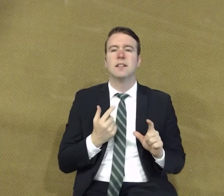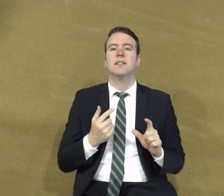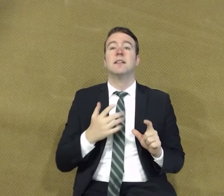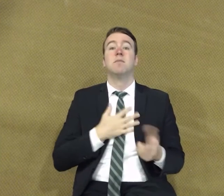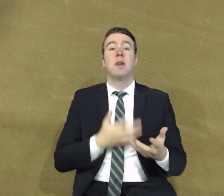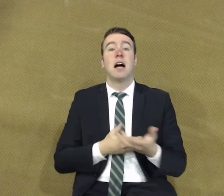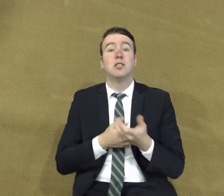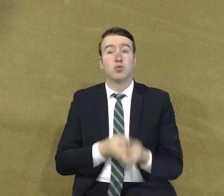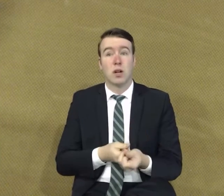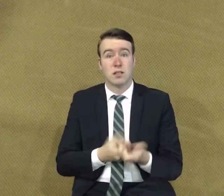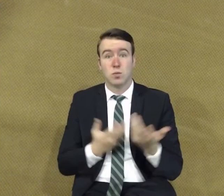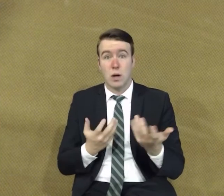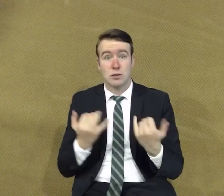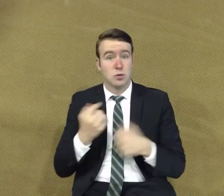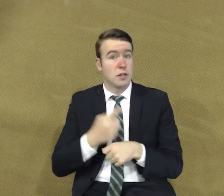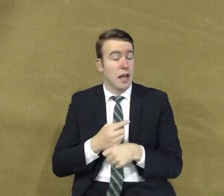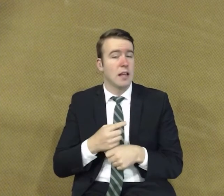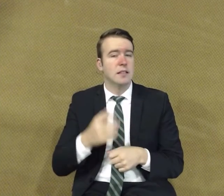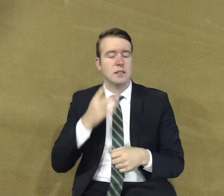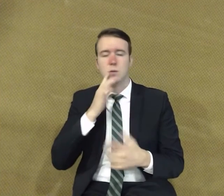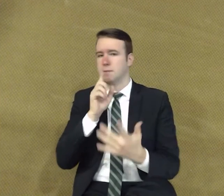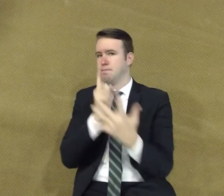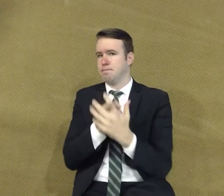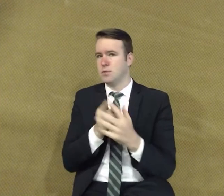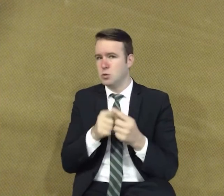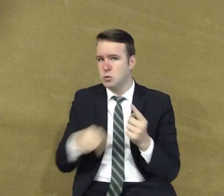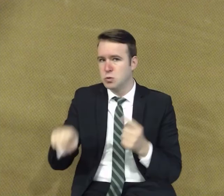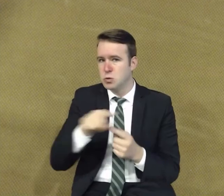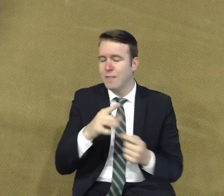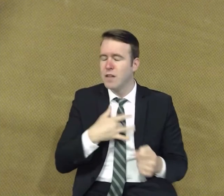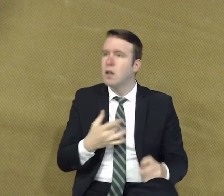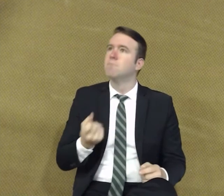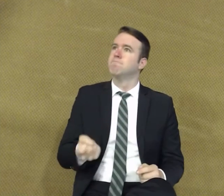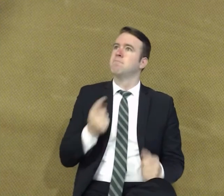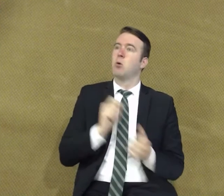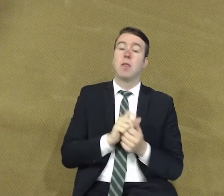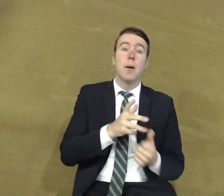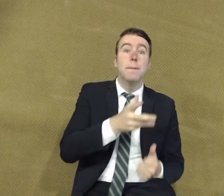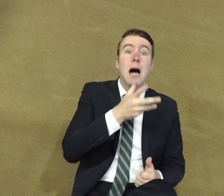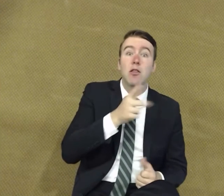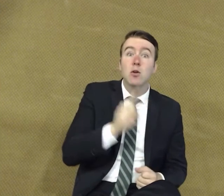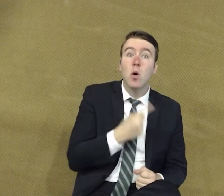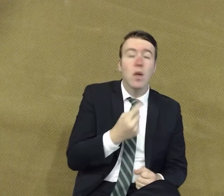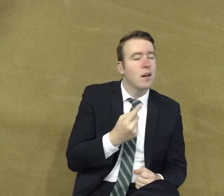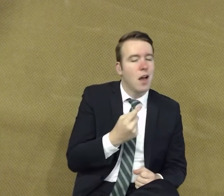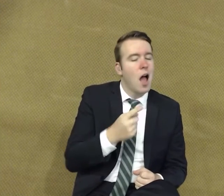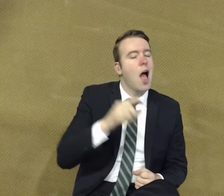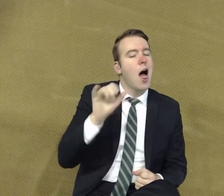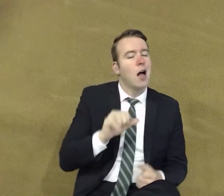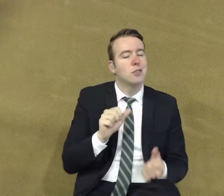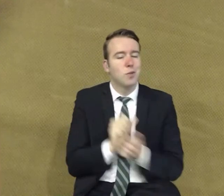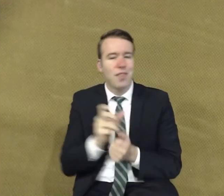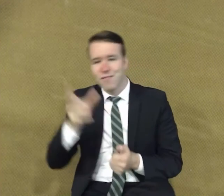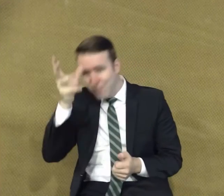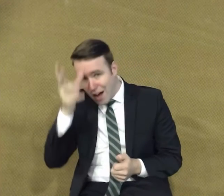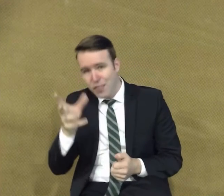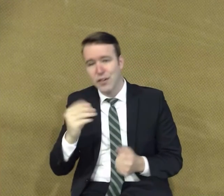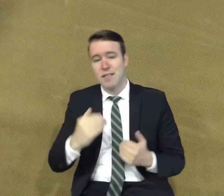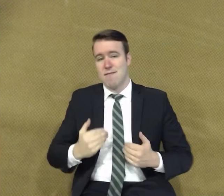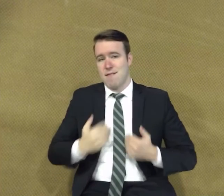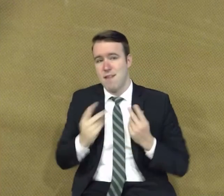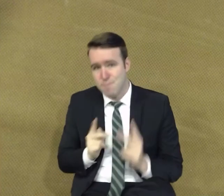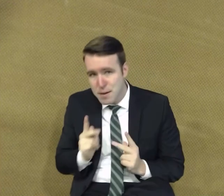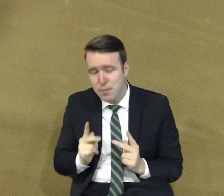my trust is today that this will resonate not only with mothers, but also with fathers and